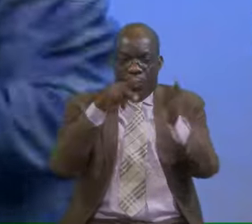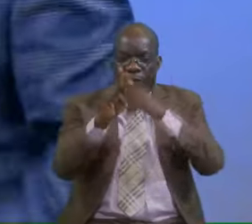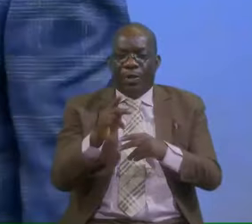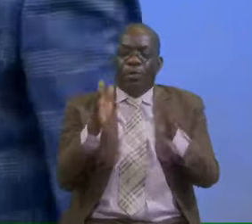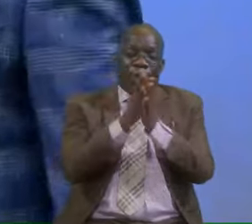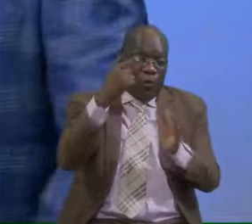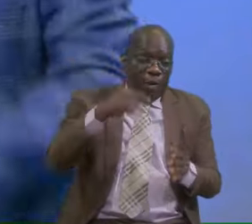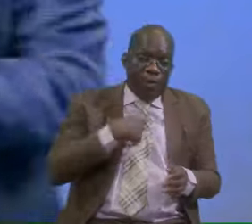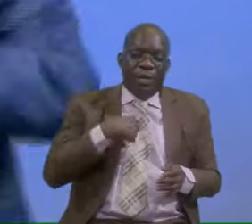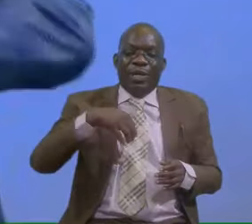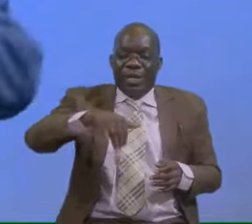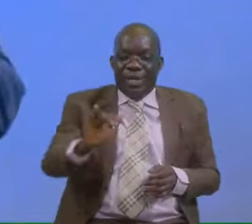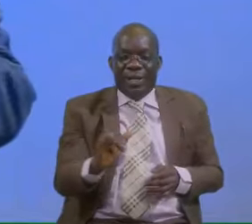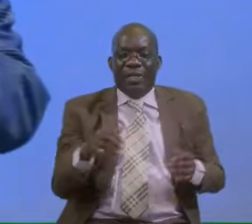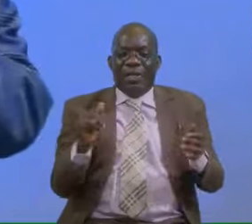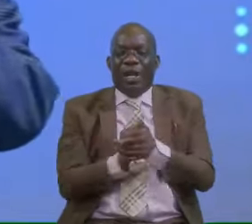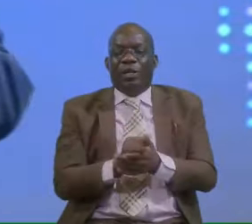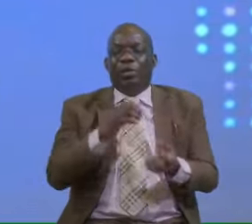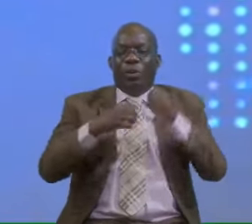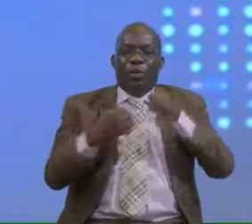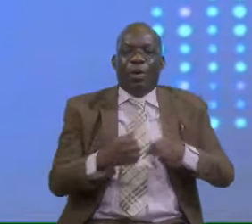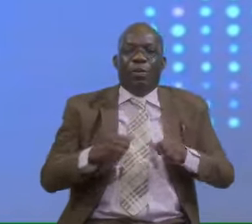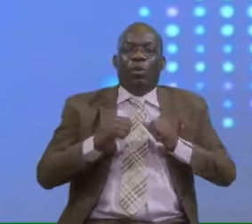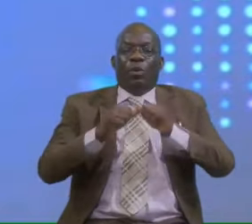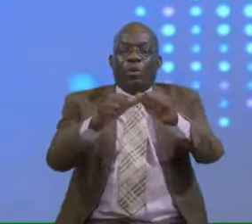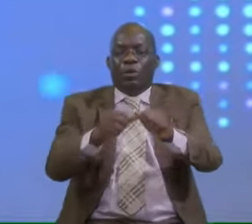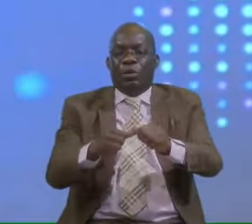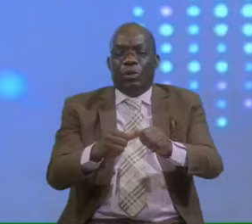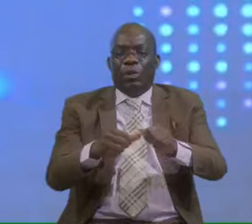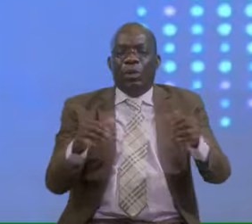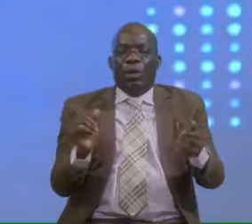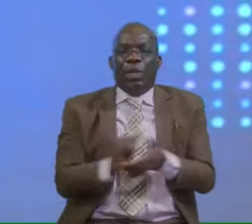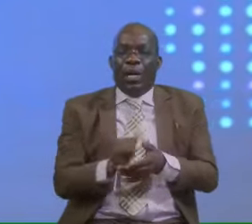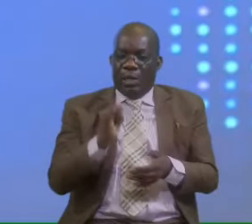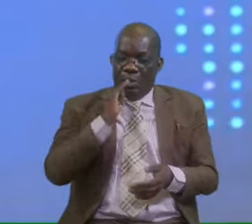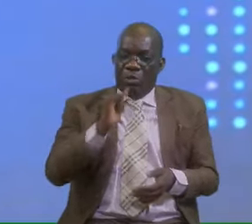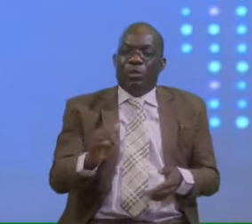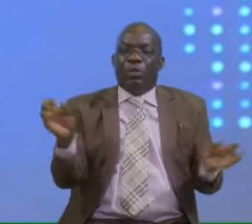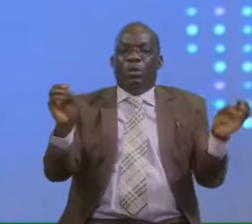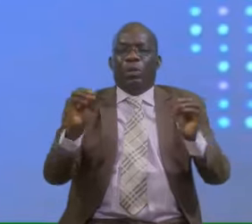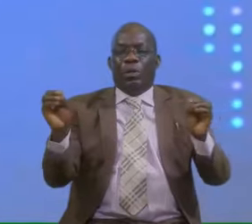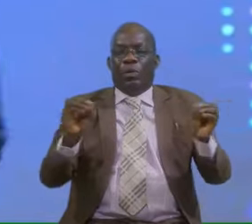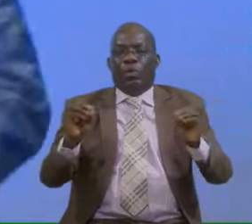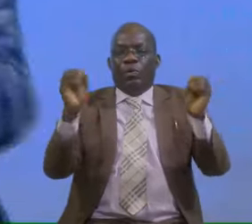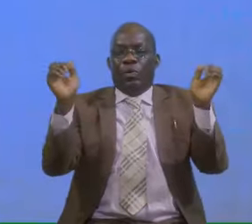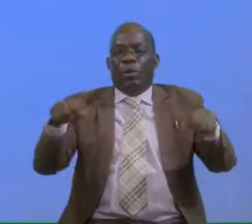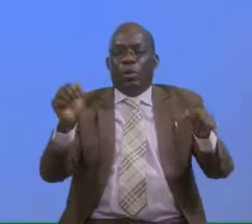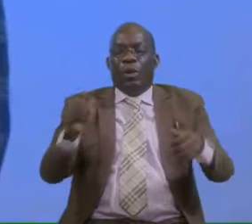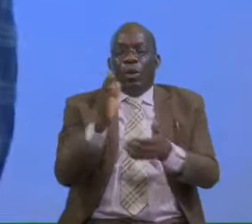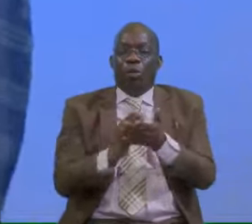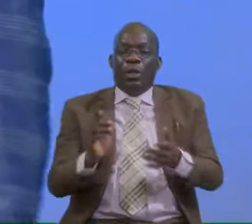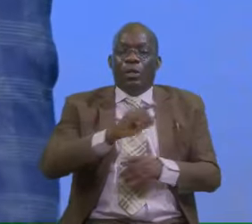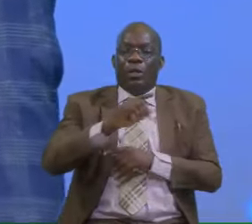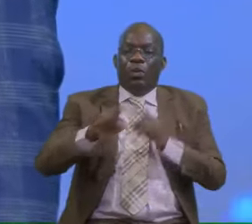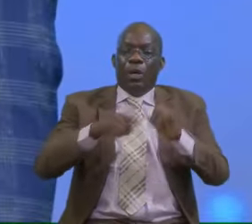that affliction continues. That is an impossibility. When somebody is trying